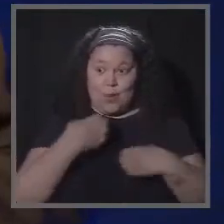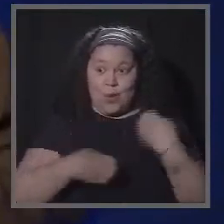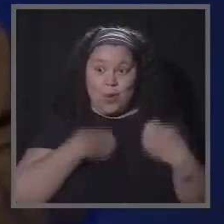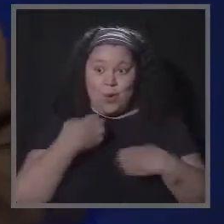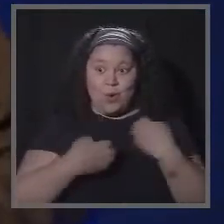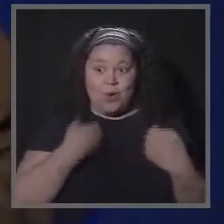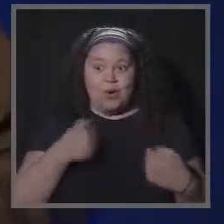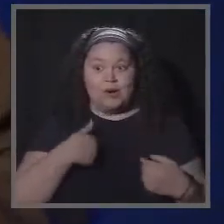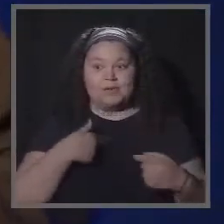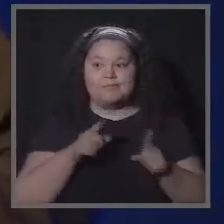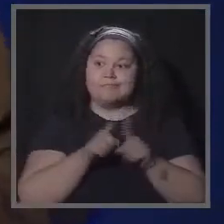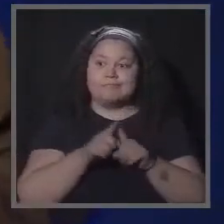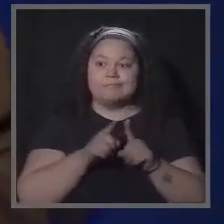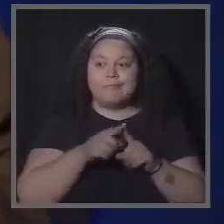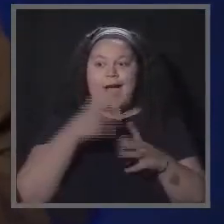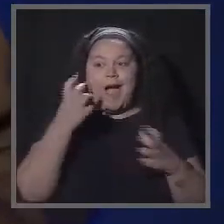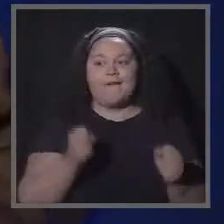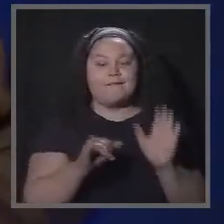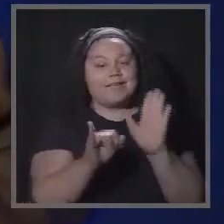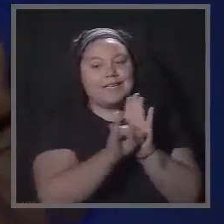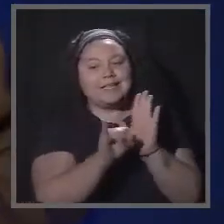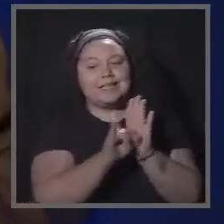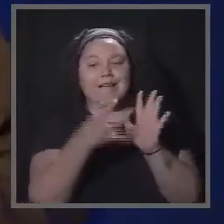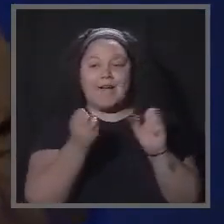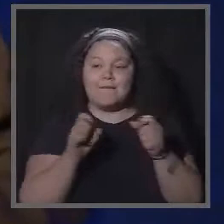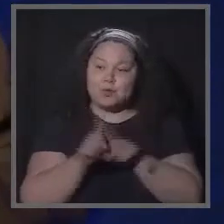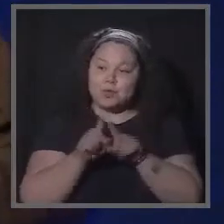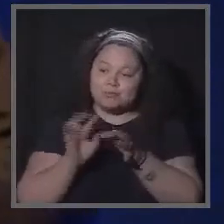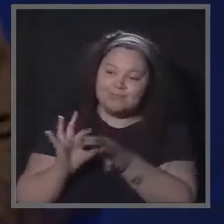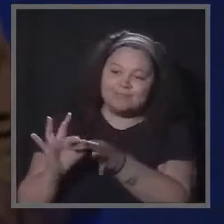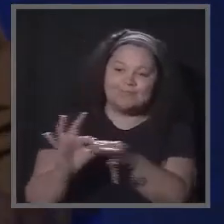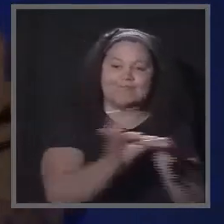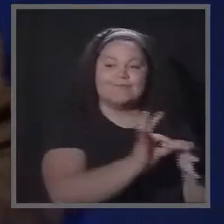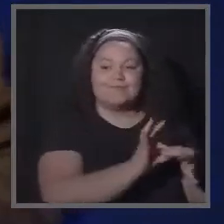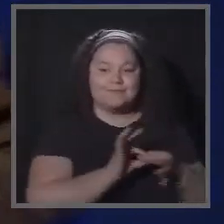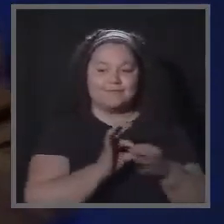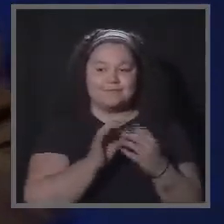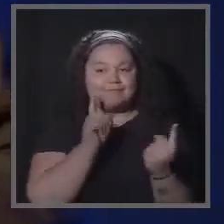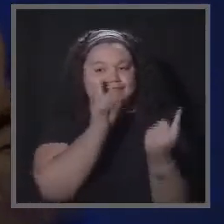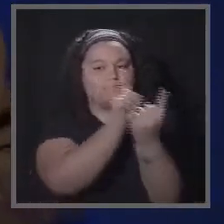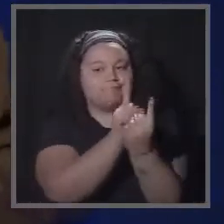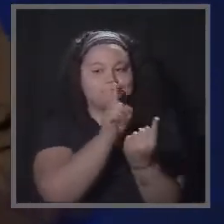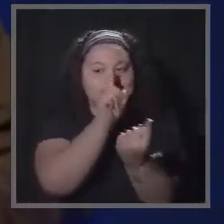personal feeling that our encounters with it within a